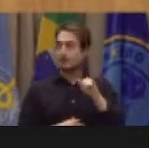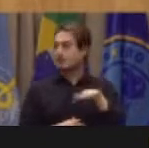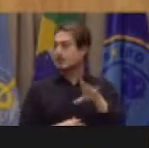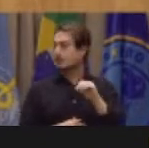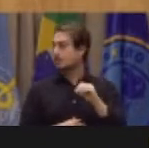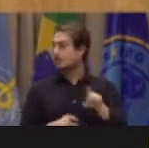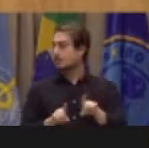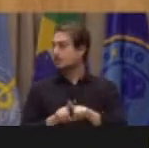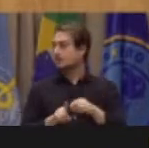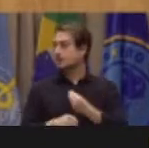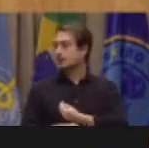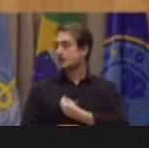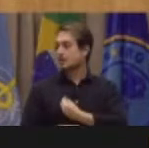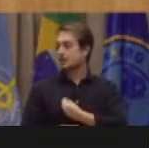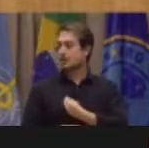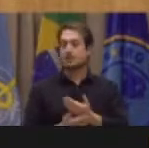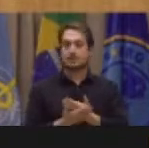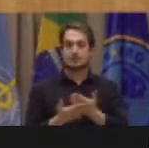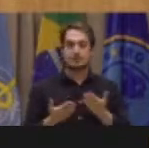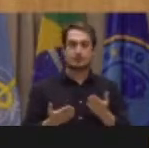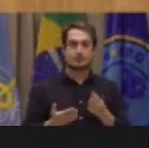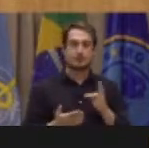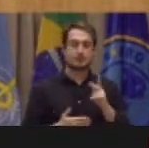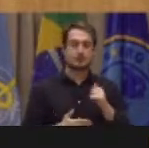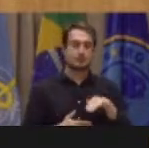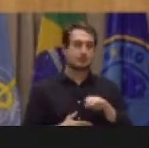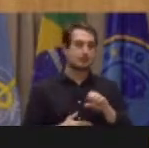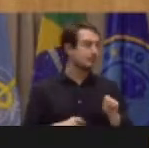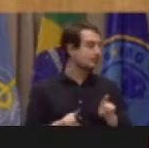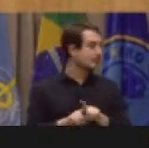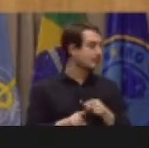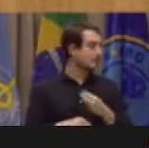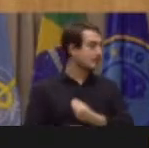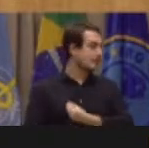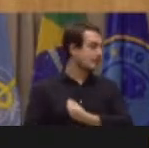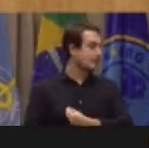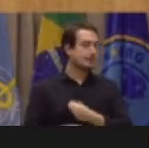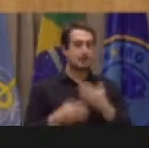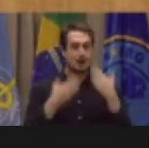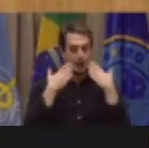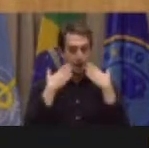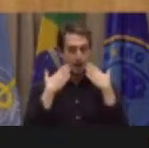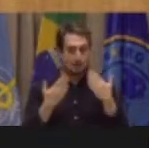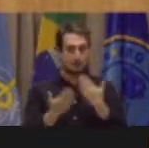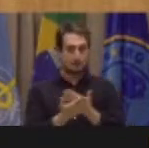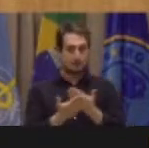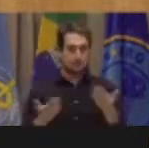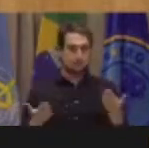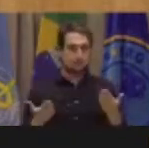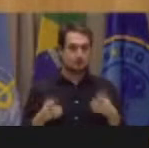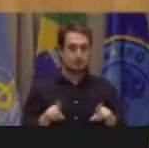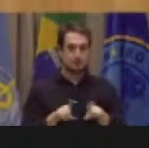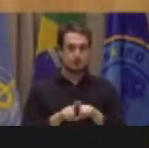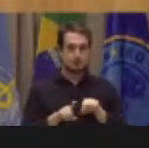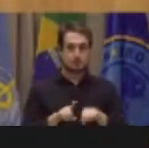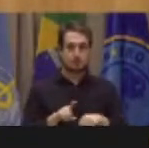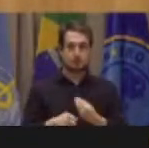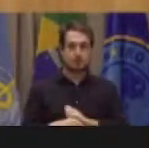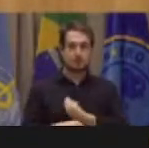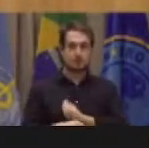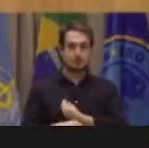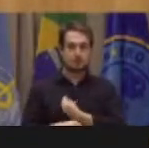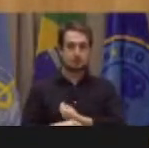the senior citizen, Thais, Cynthia, Jonathan, and just presented here.